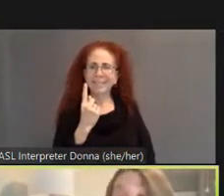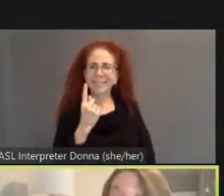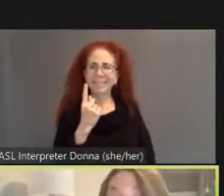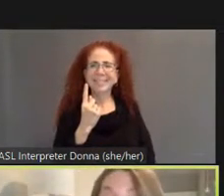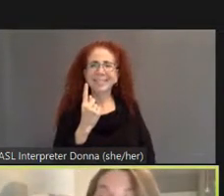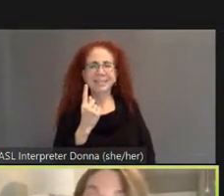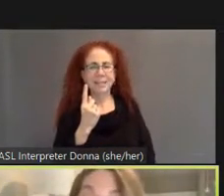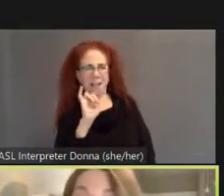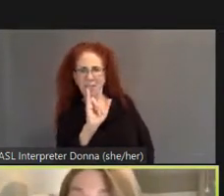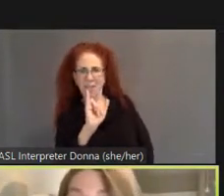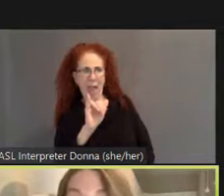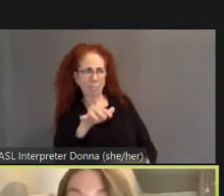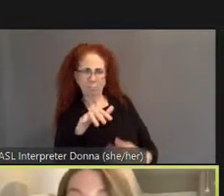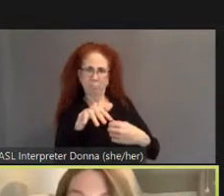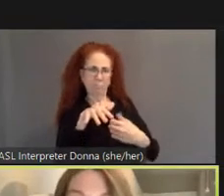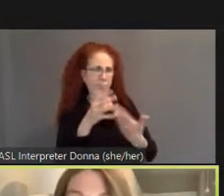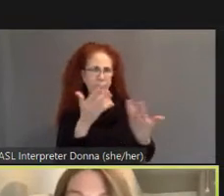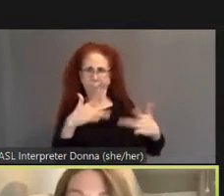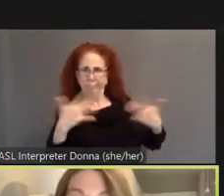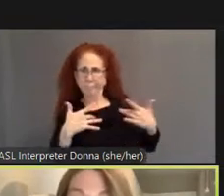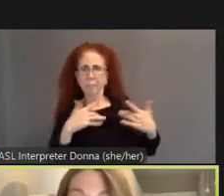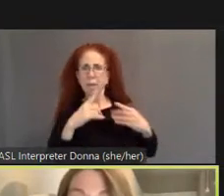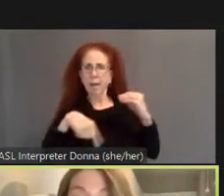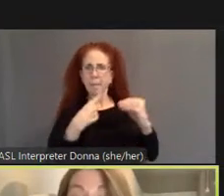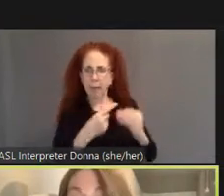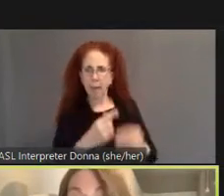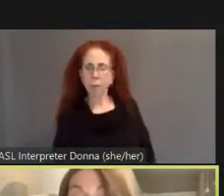about, so that